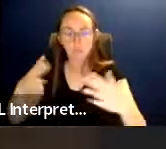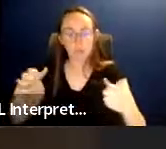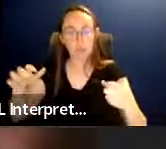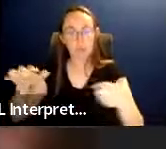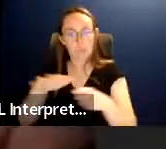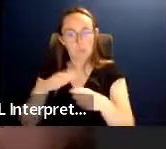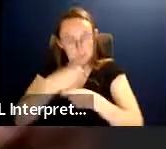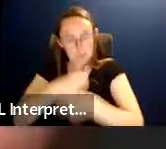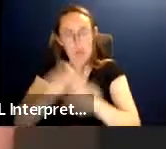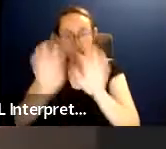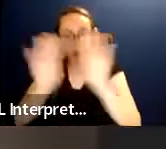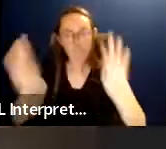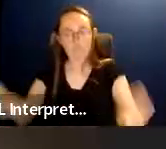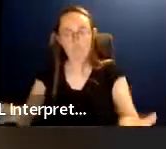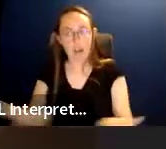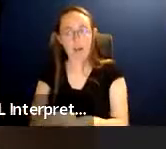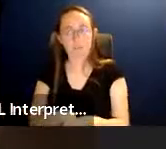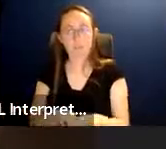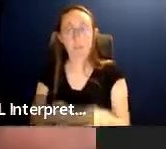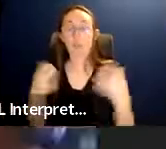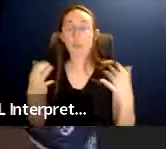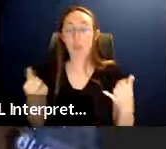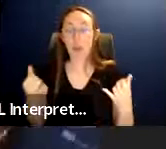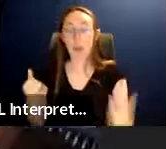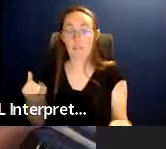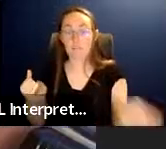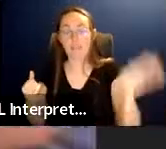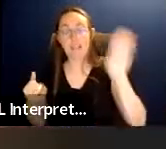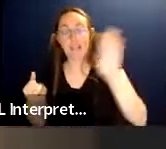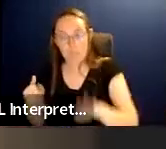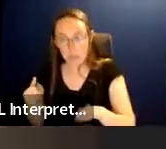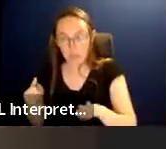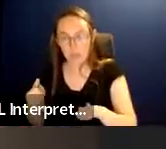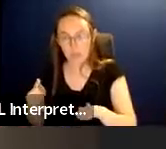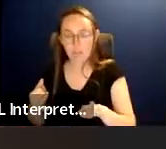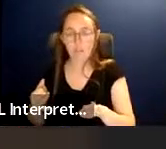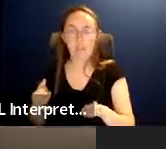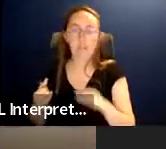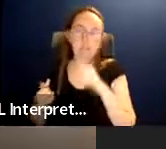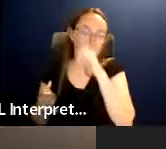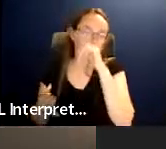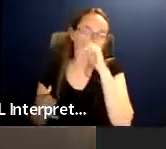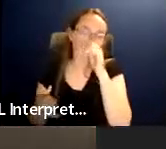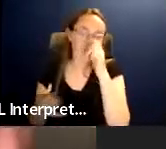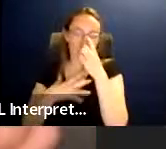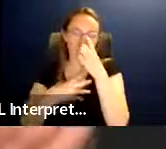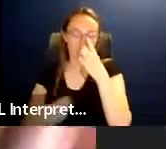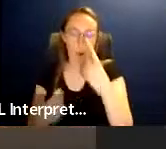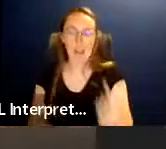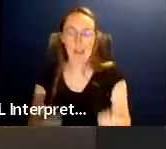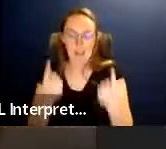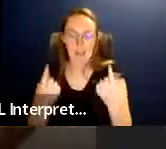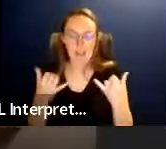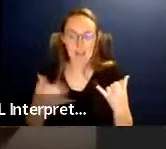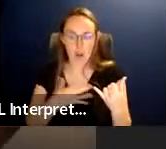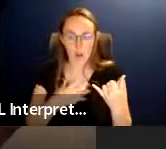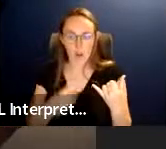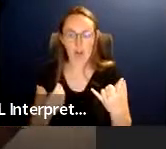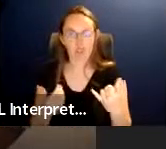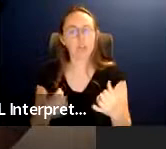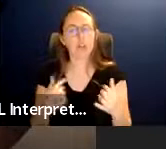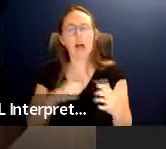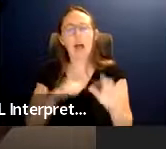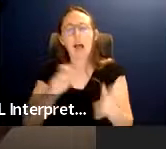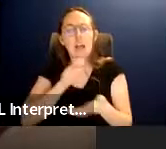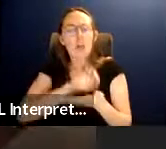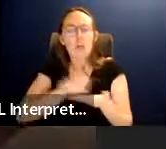There. Now we're going to flip it over. And a couple things. I could write with a dry erase marker.